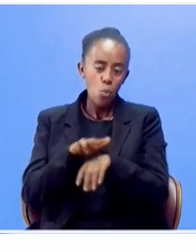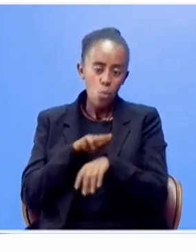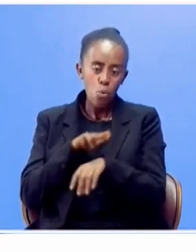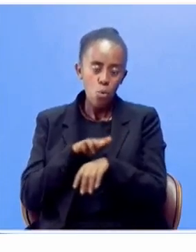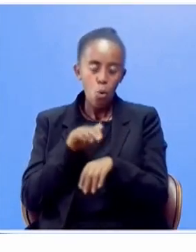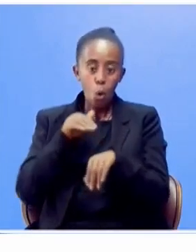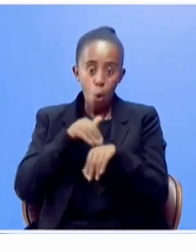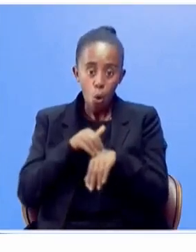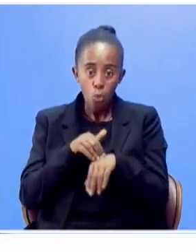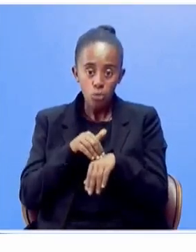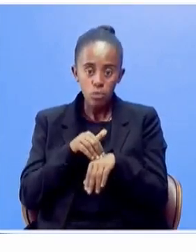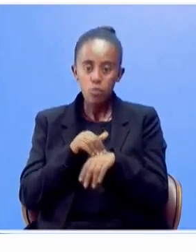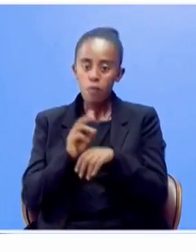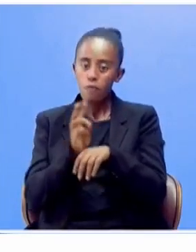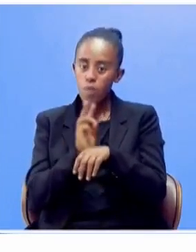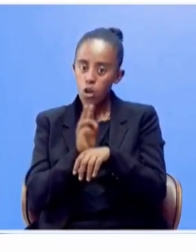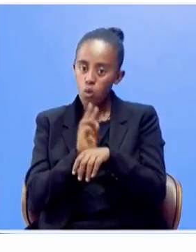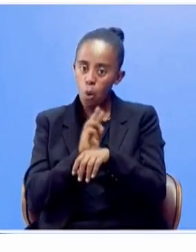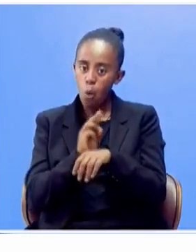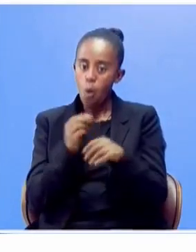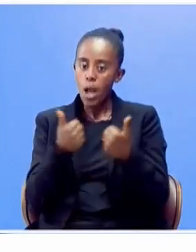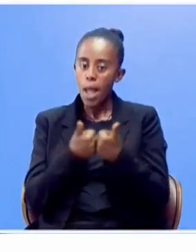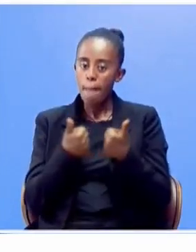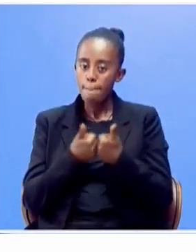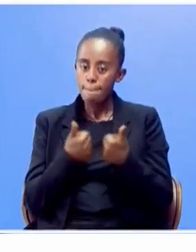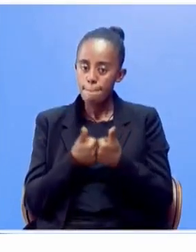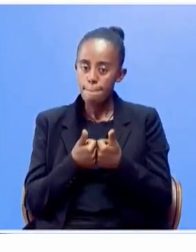on video games